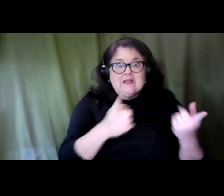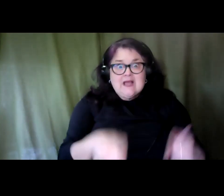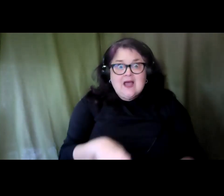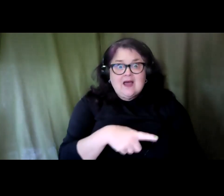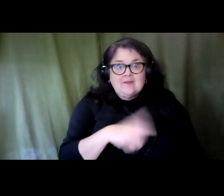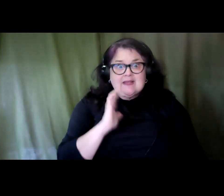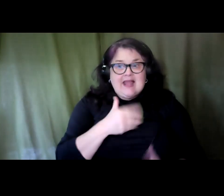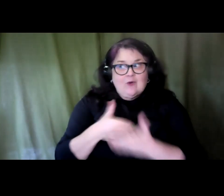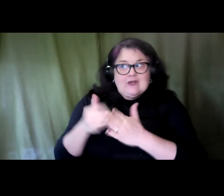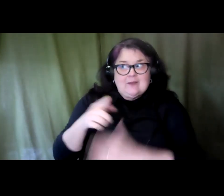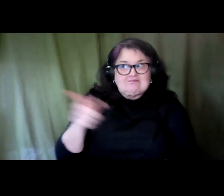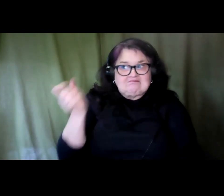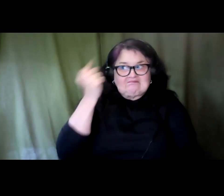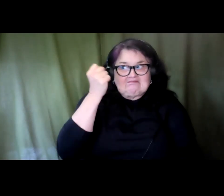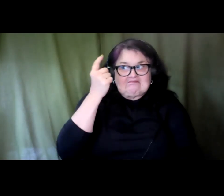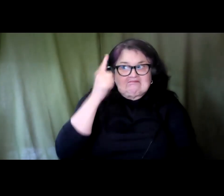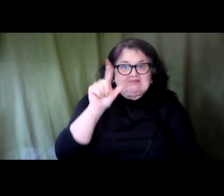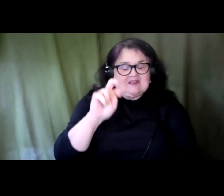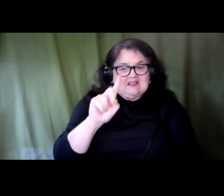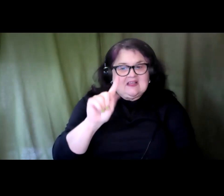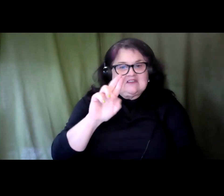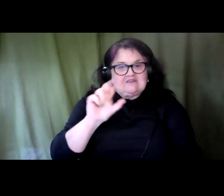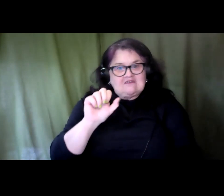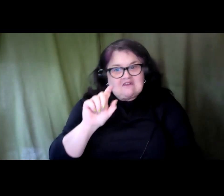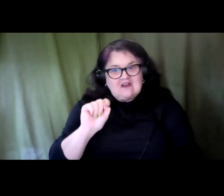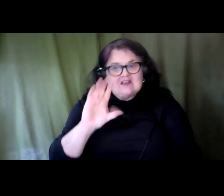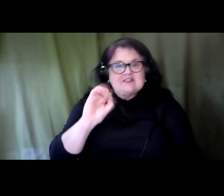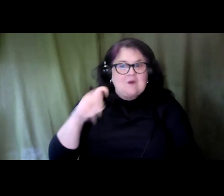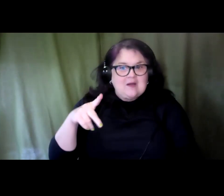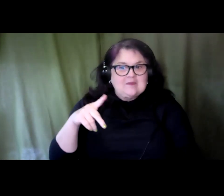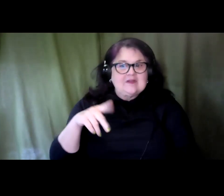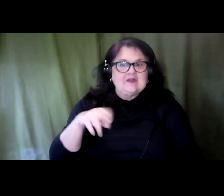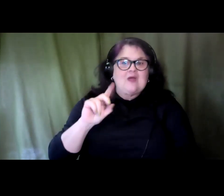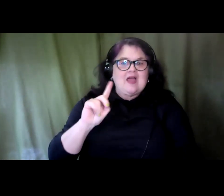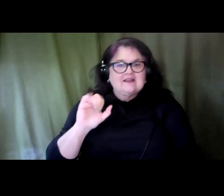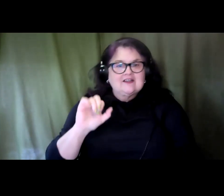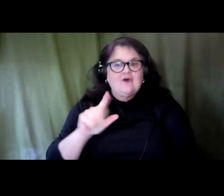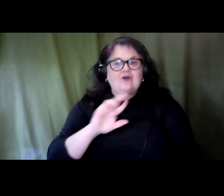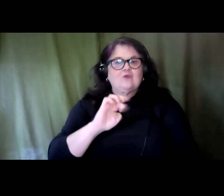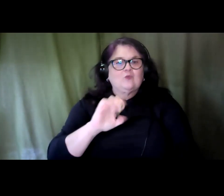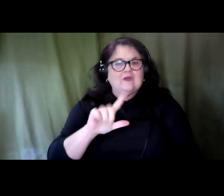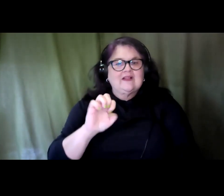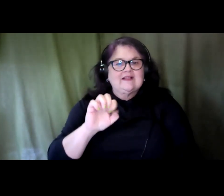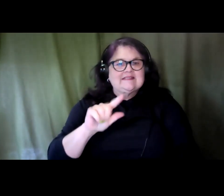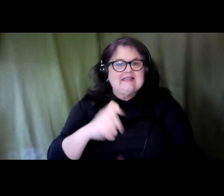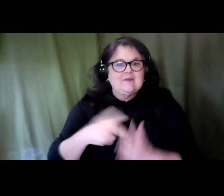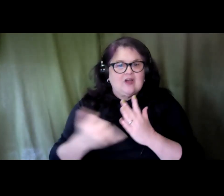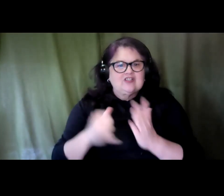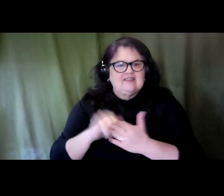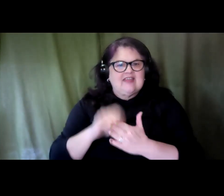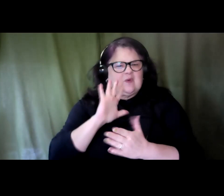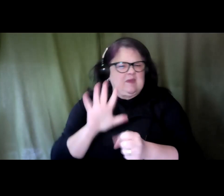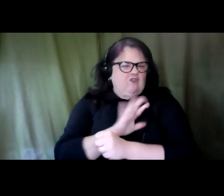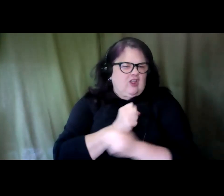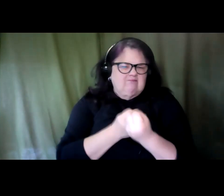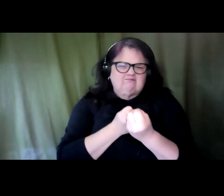neighbors understood what land trusts and cooperatives and radical real estate projects are trying to do, then that would get fully funded